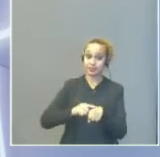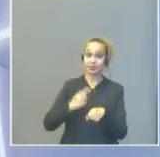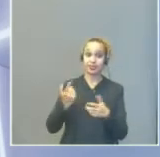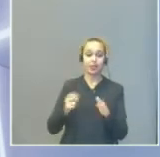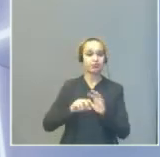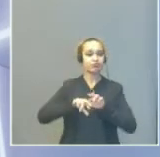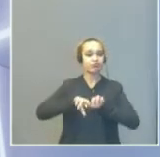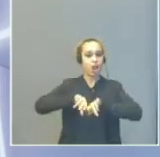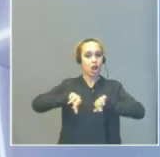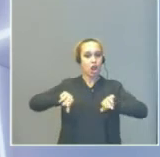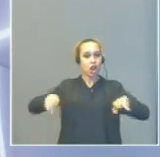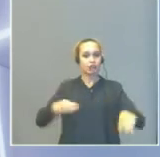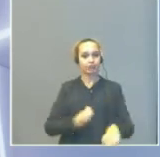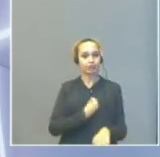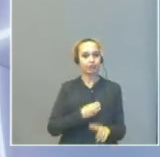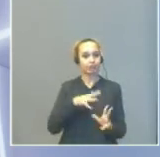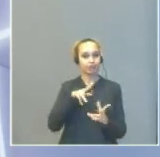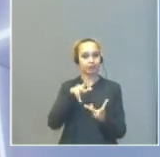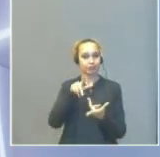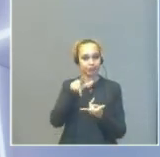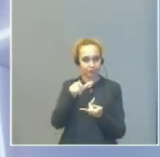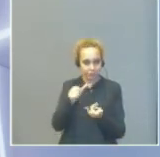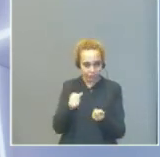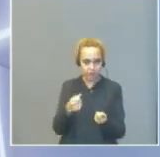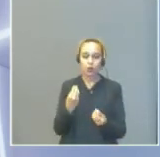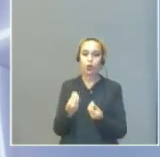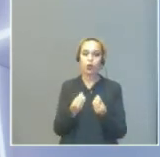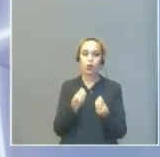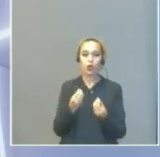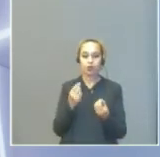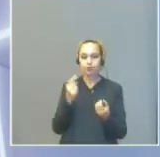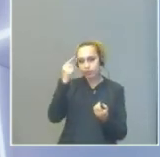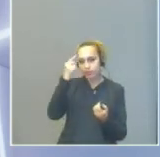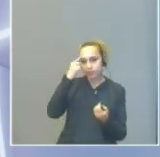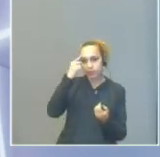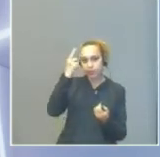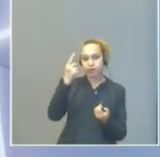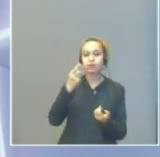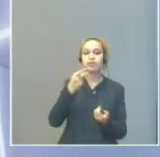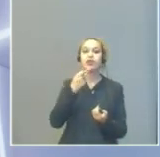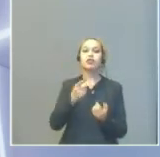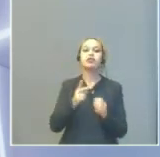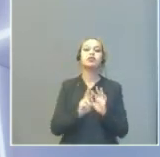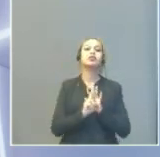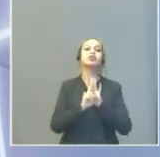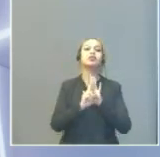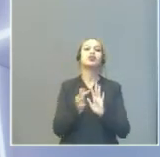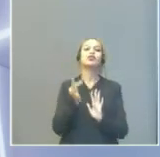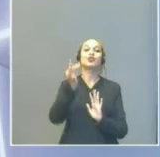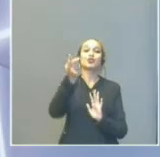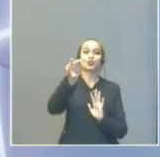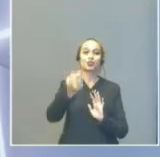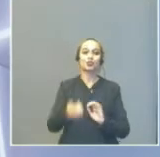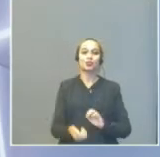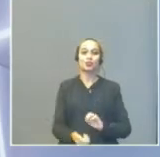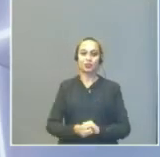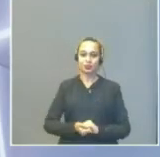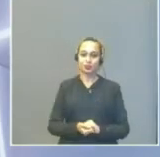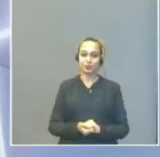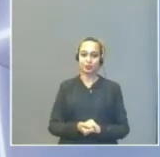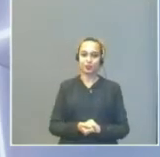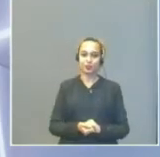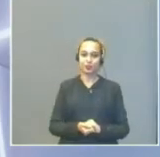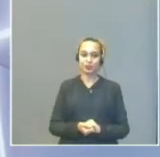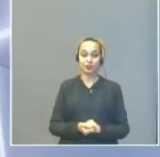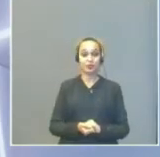the world, multiple other ways of framing and speaking about and enacting the future. At this certain time, at